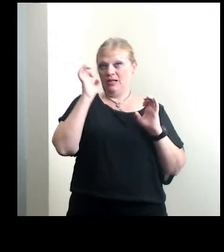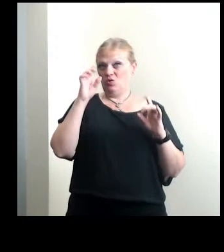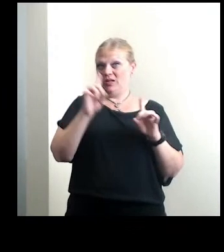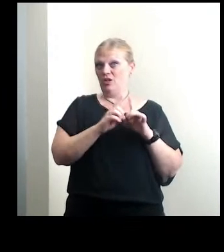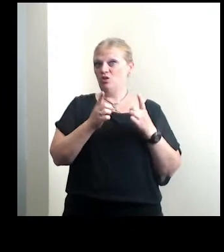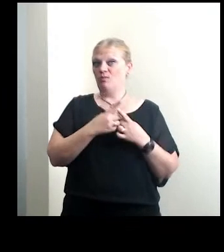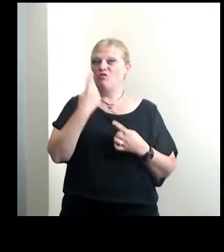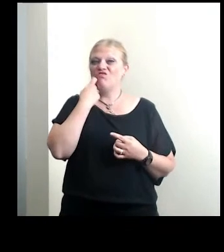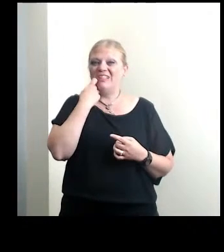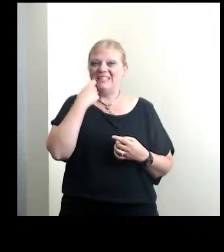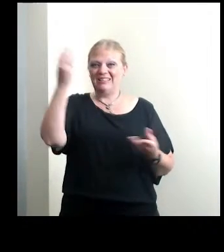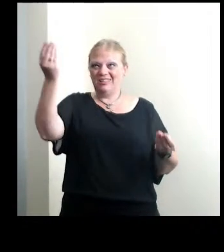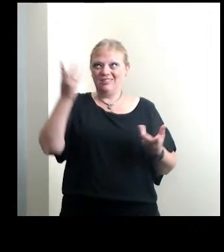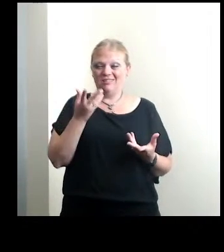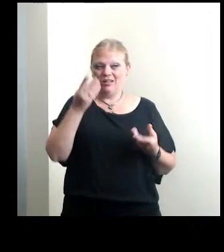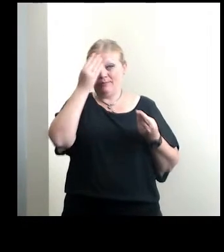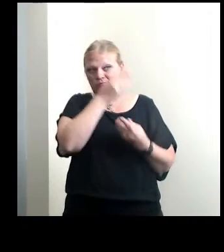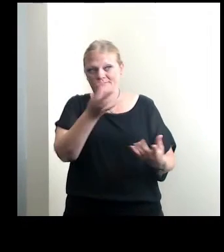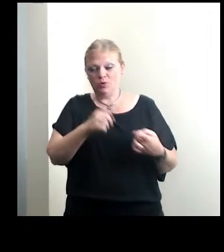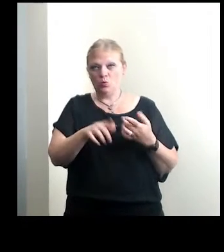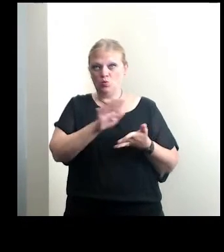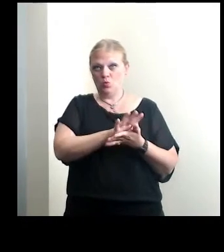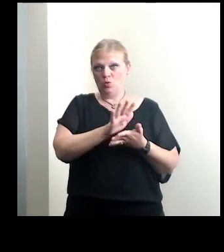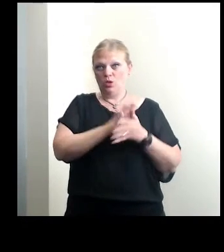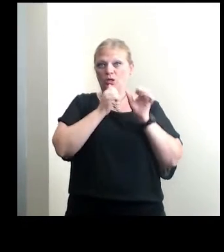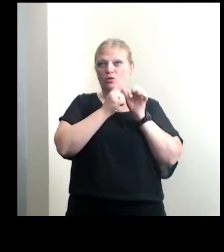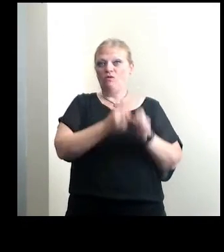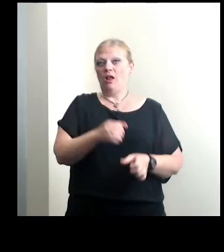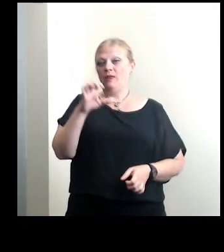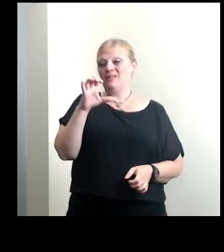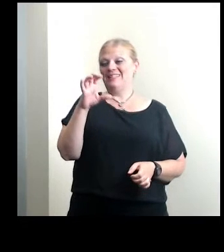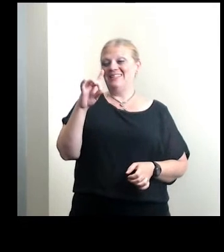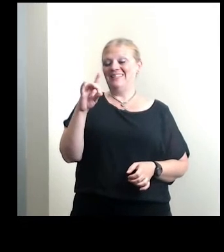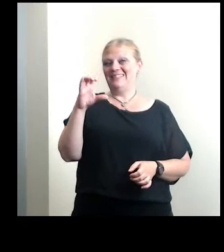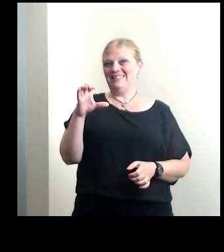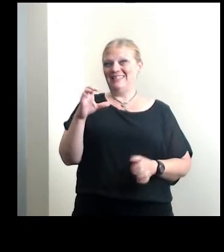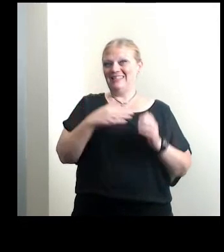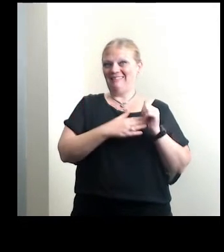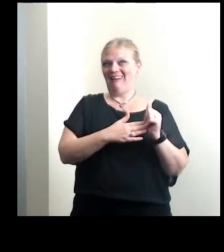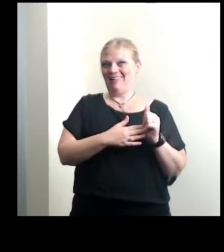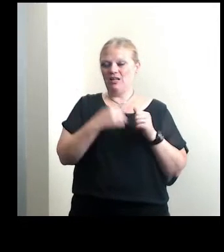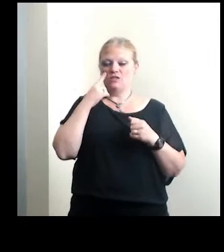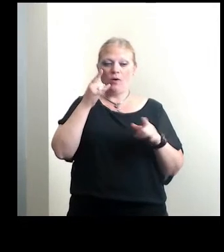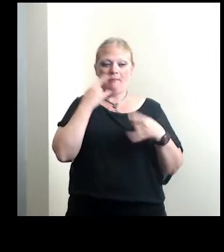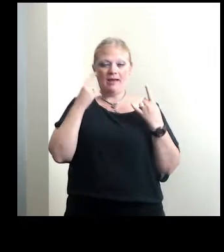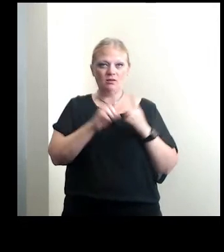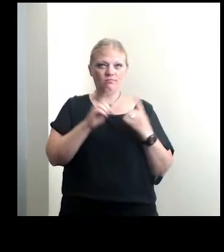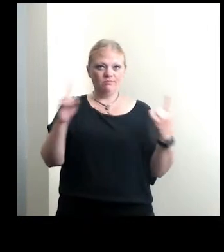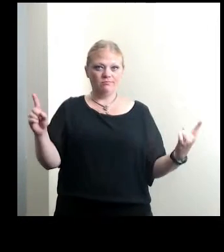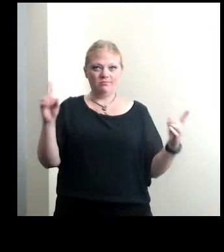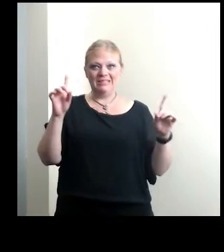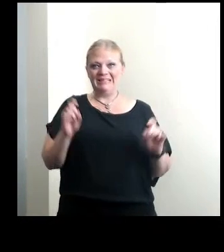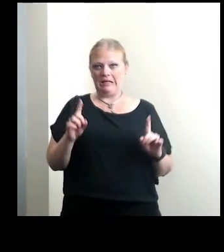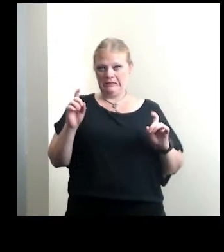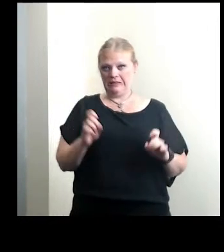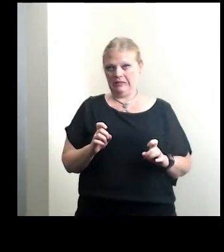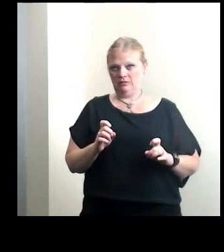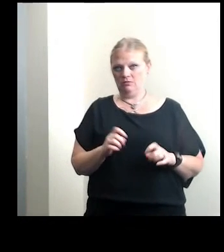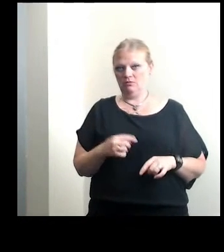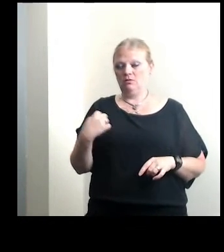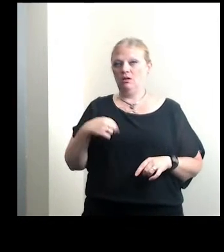recently issued guidance to schools to follow CDC guidance for masking, social distancing, and testing. And then we